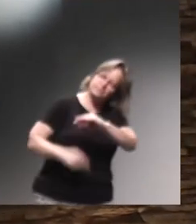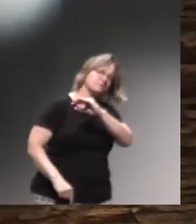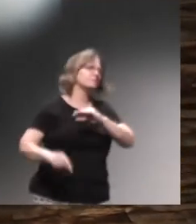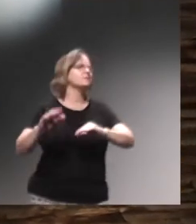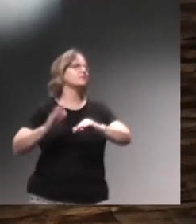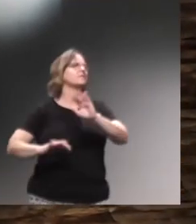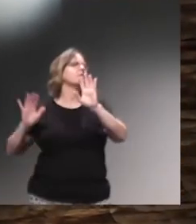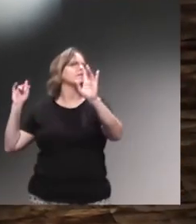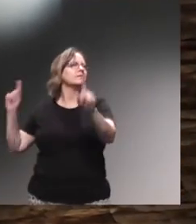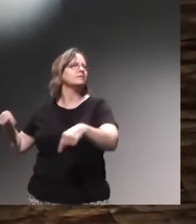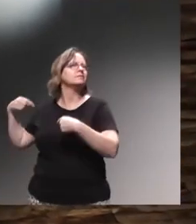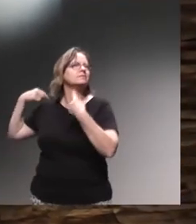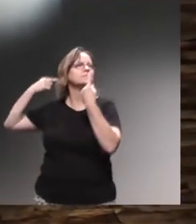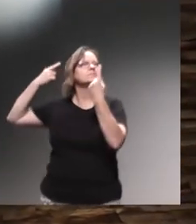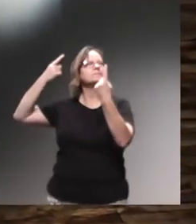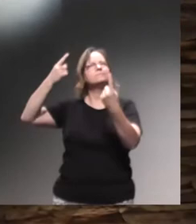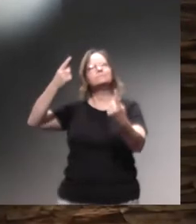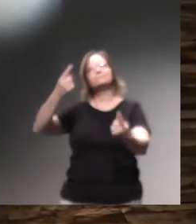ever been.